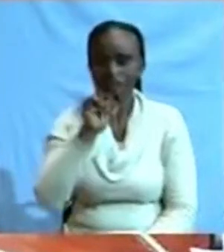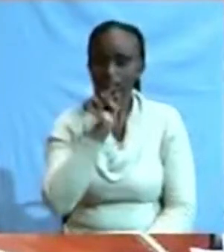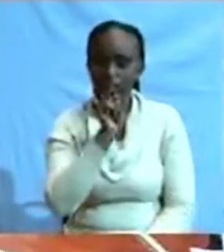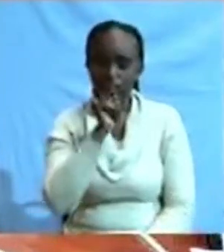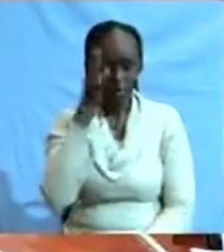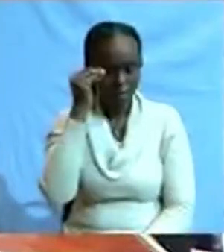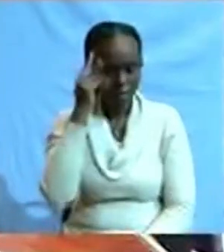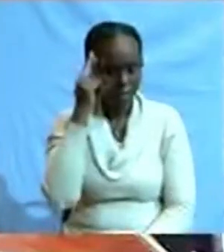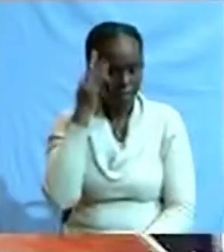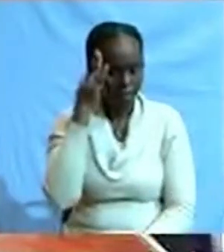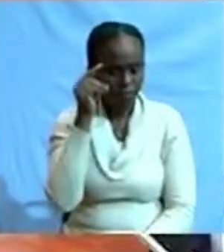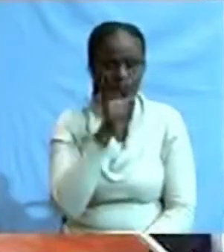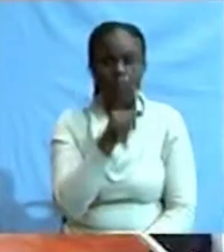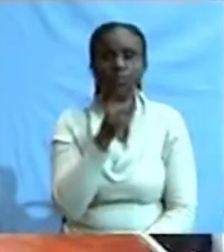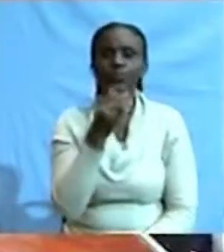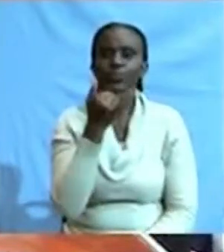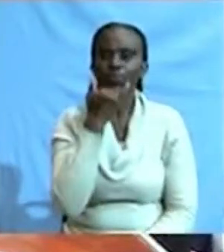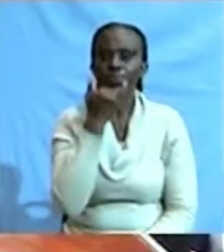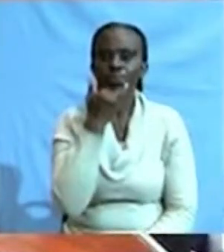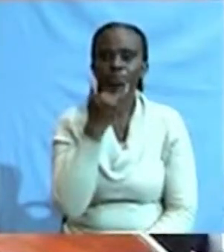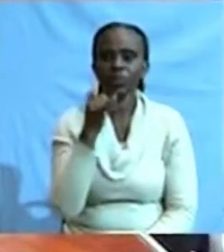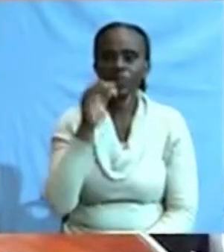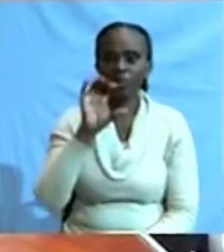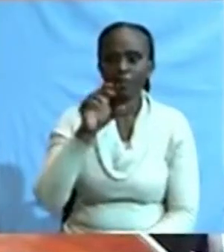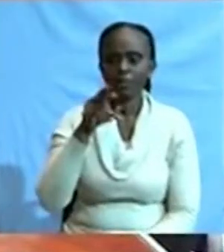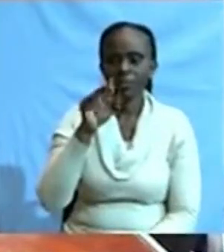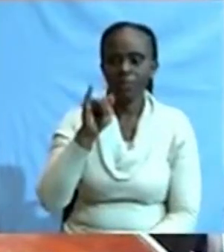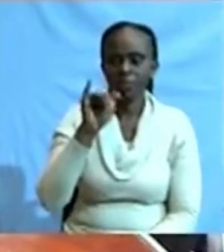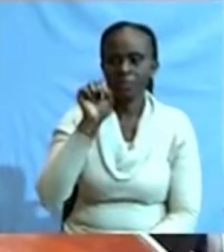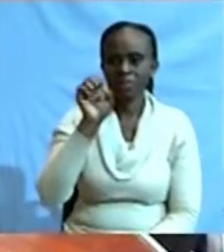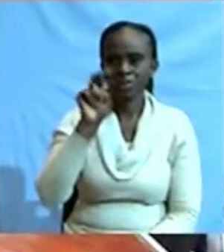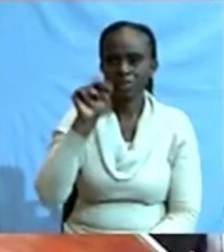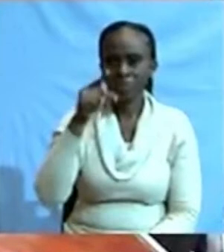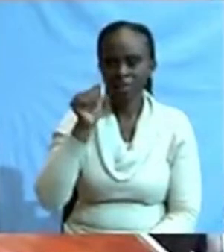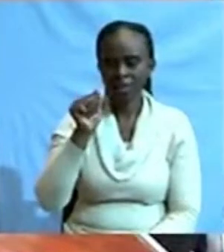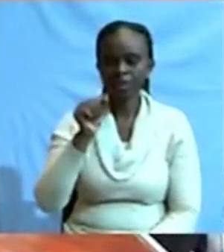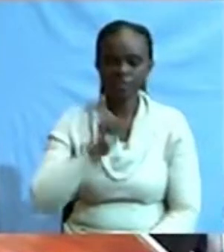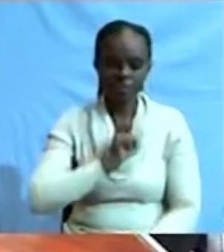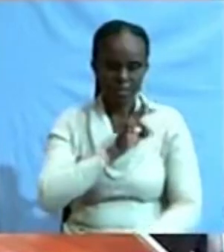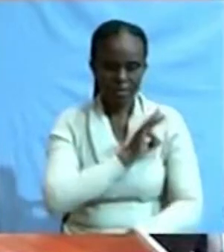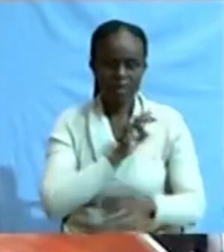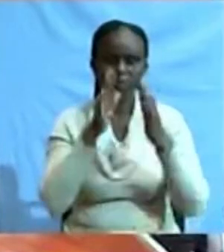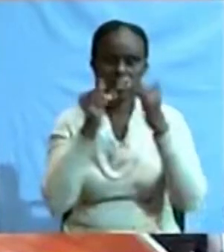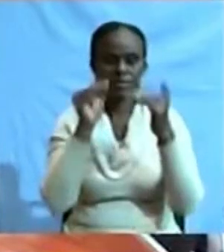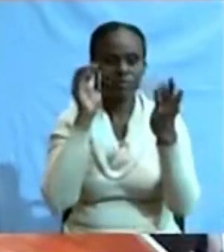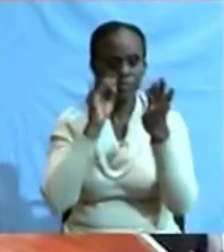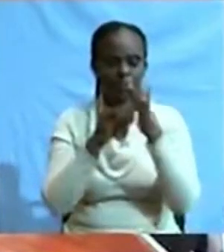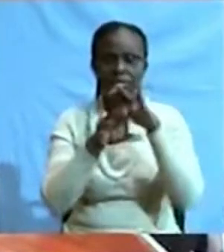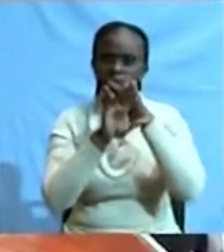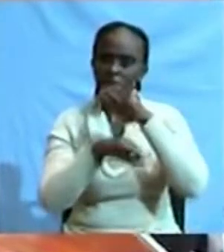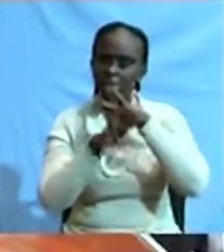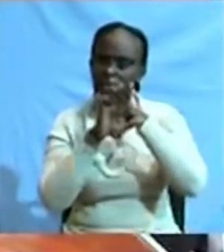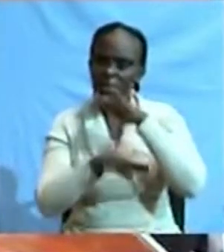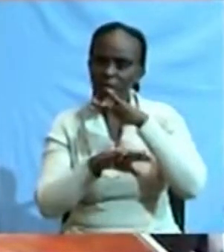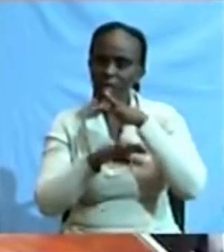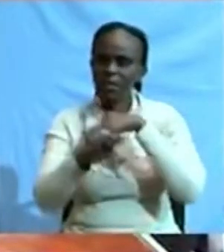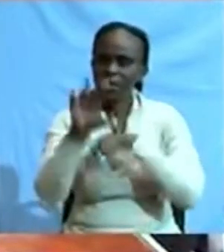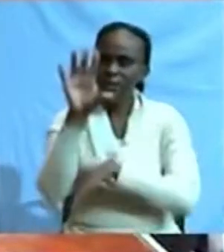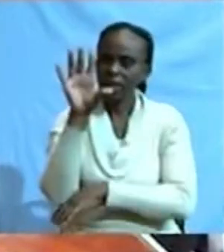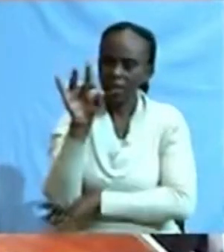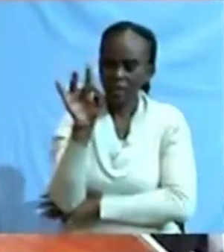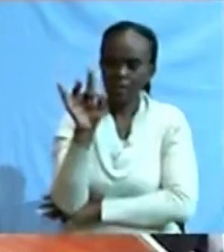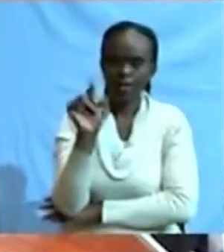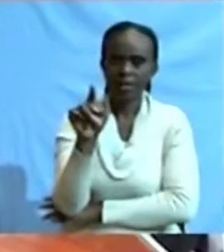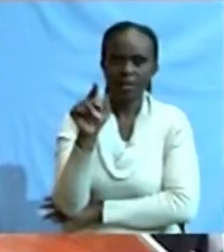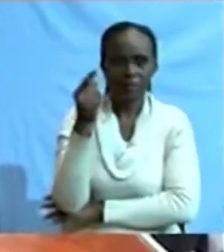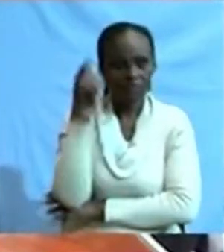the query: the Chisenga Rural Health Post Staff House completion was put under Lot 8